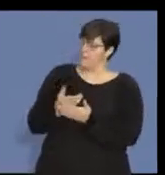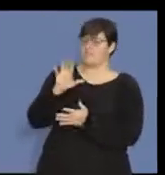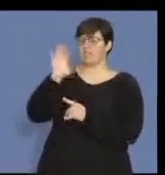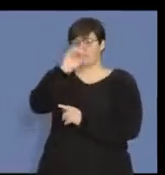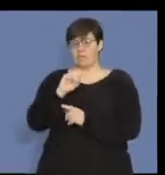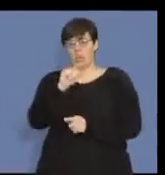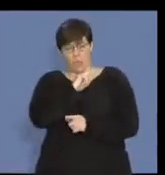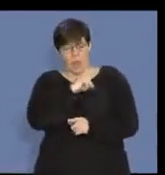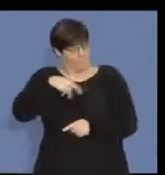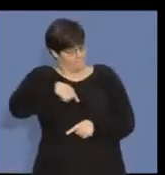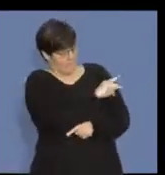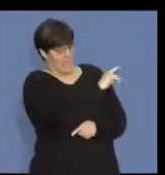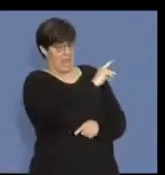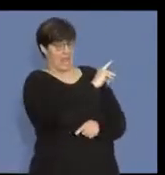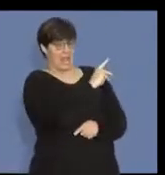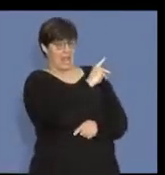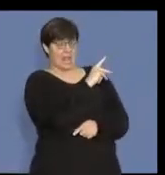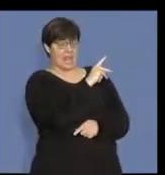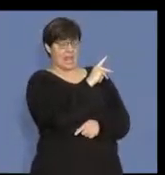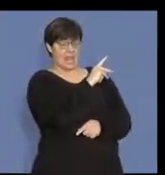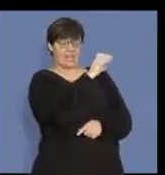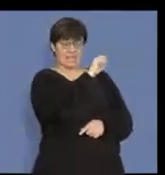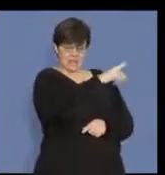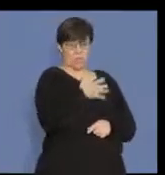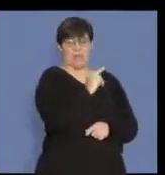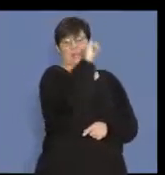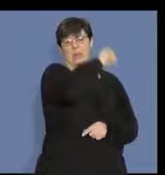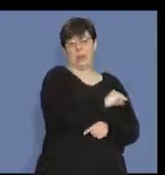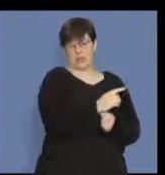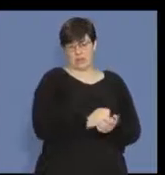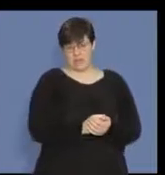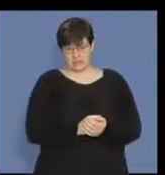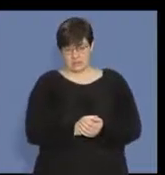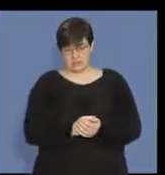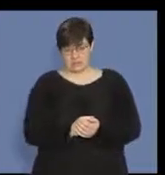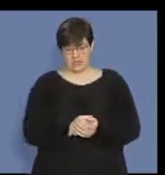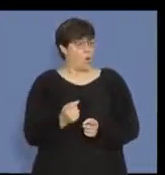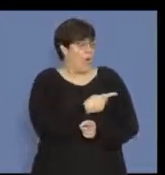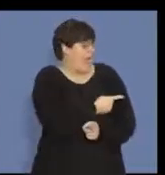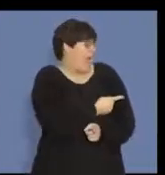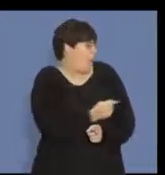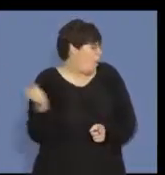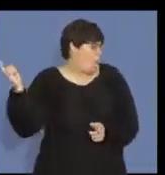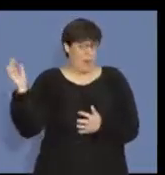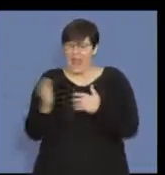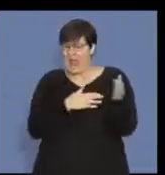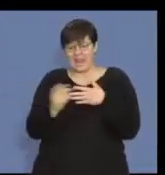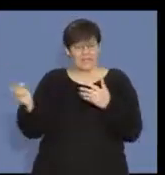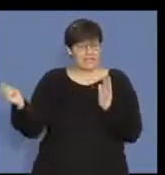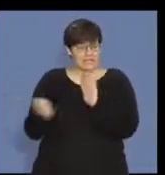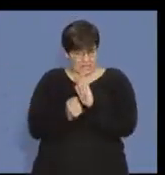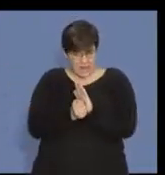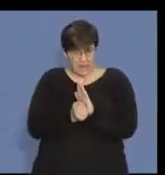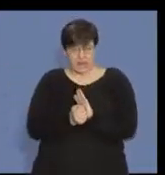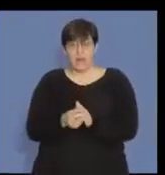Right? Look at the question. The question says, the owner insisted to claim VAT output on all items.